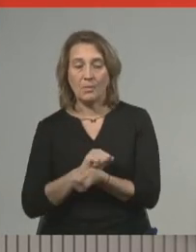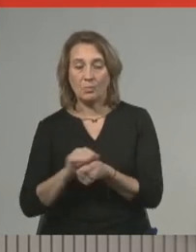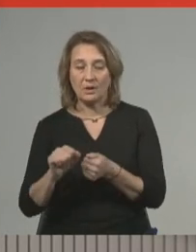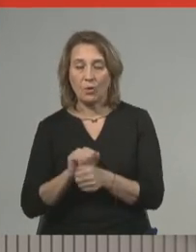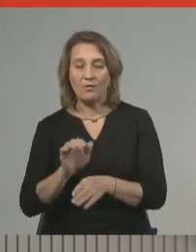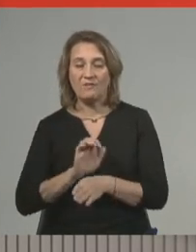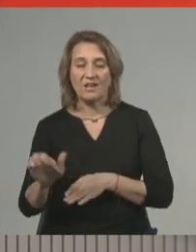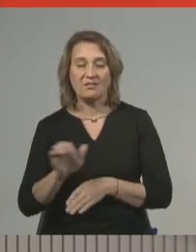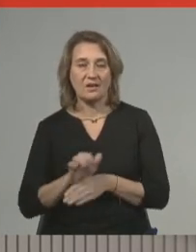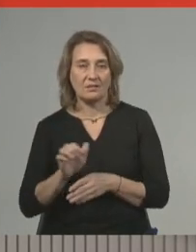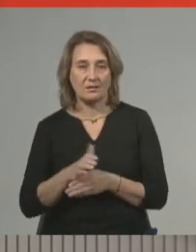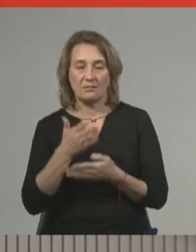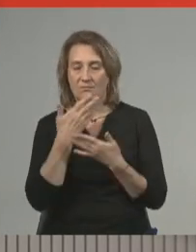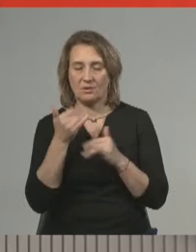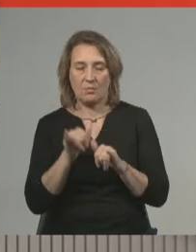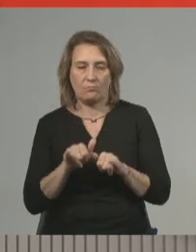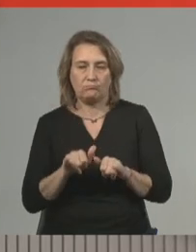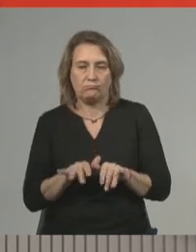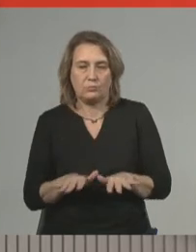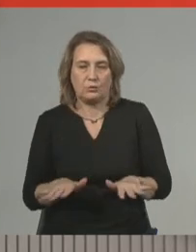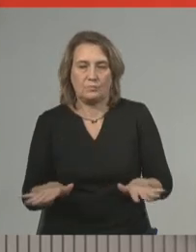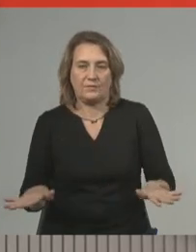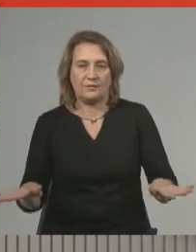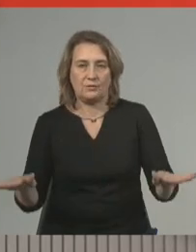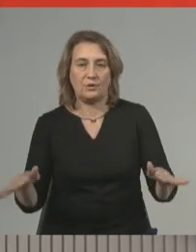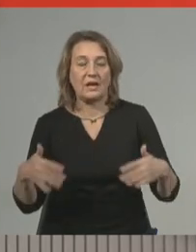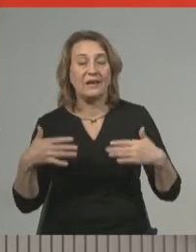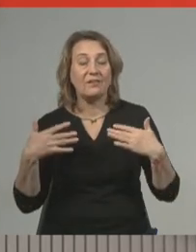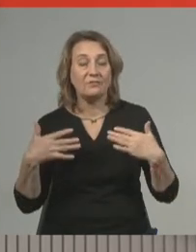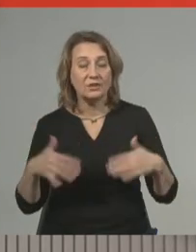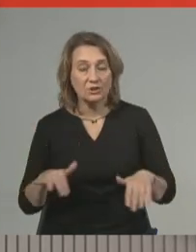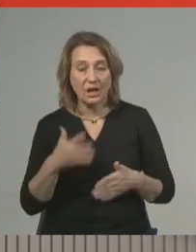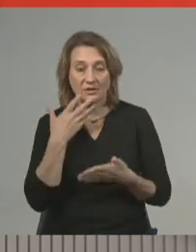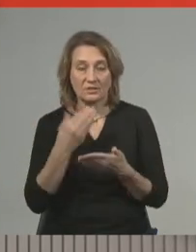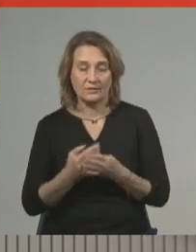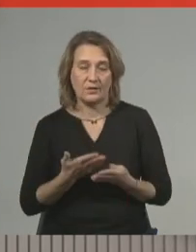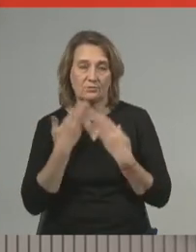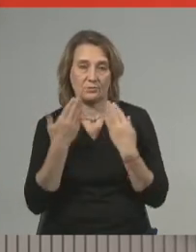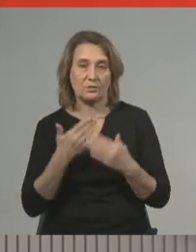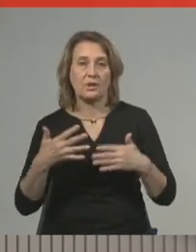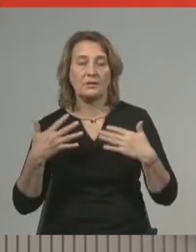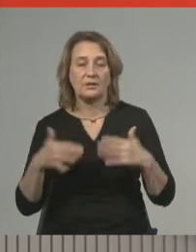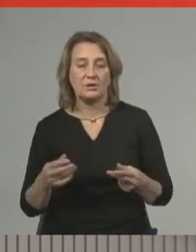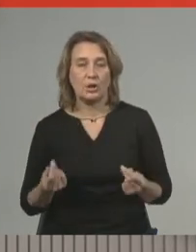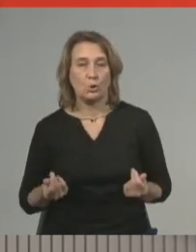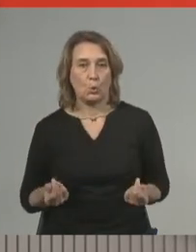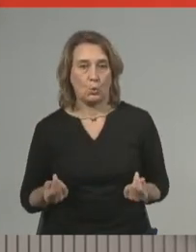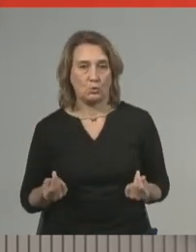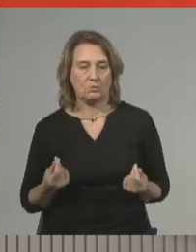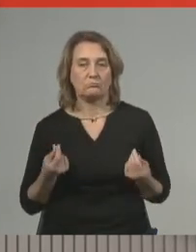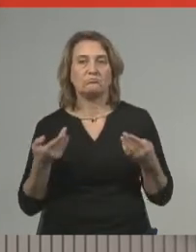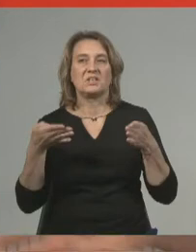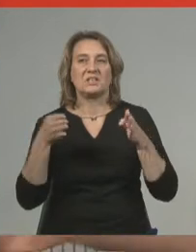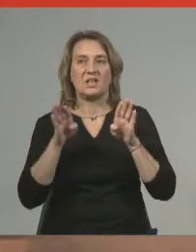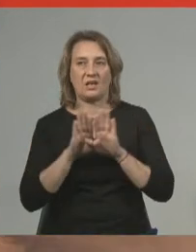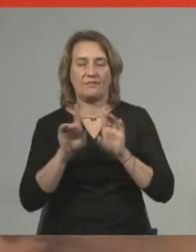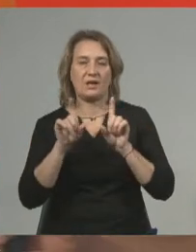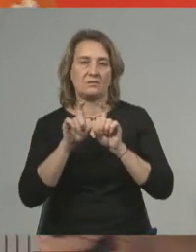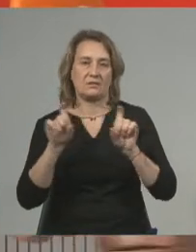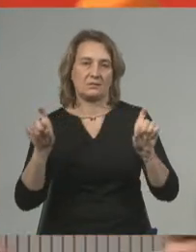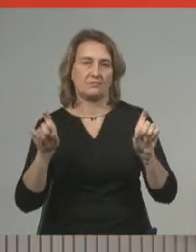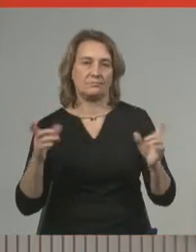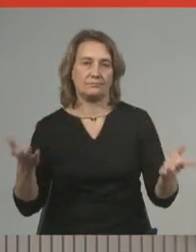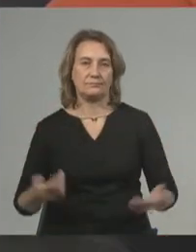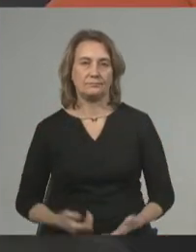the printed media they do not have the sphere of dissemination so that's why they lose the readers and so they lose